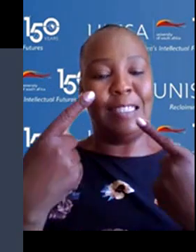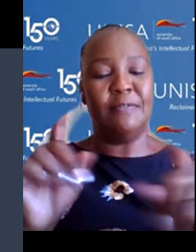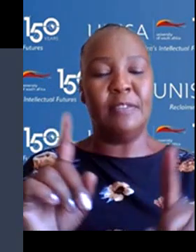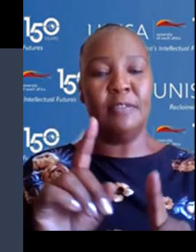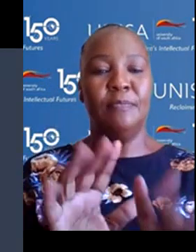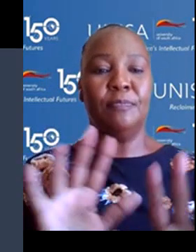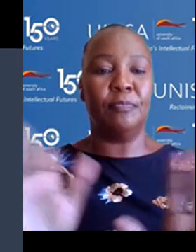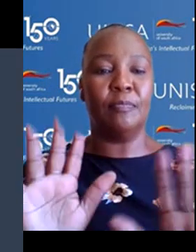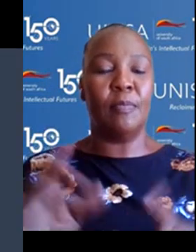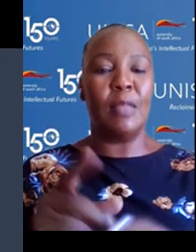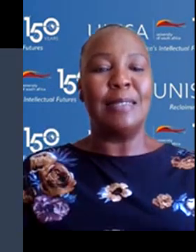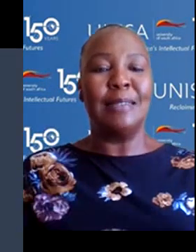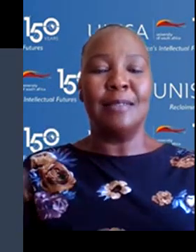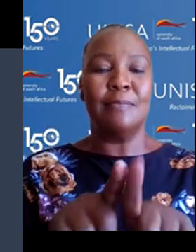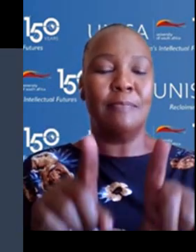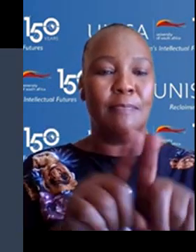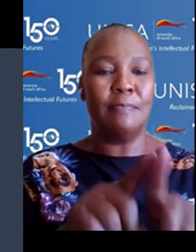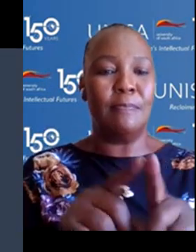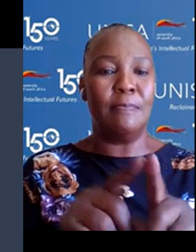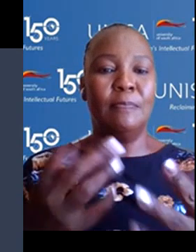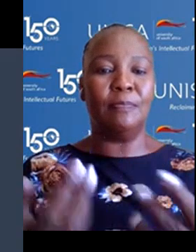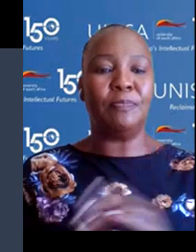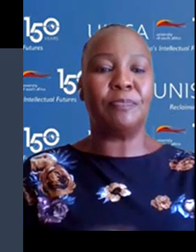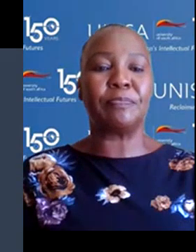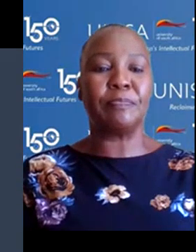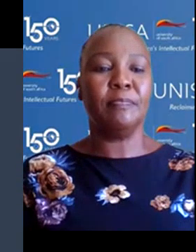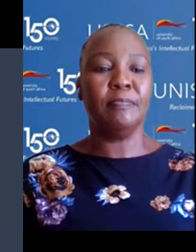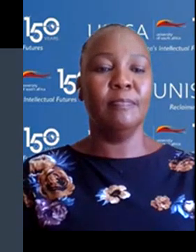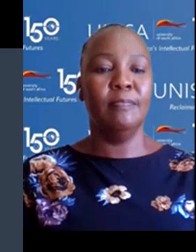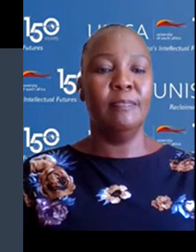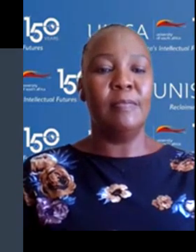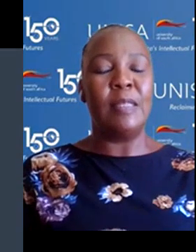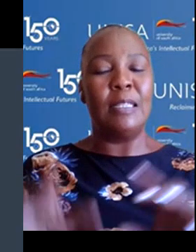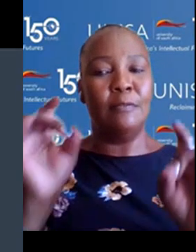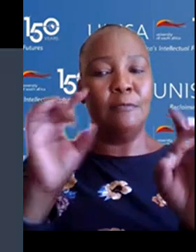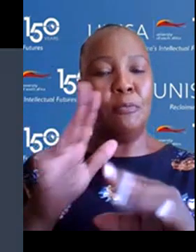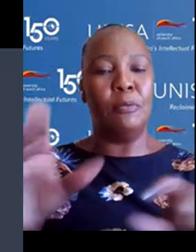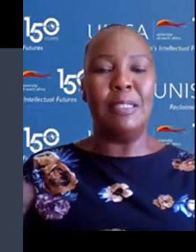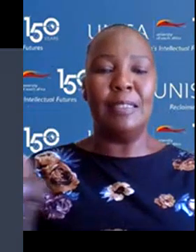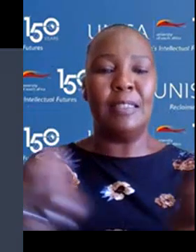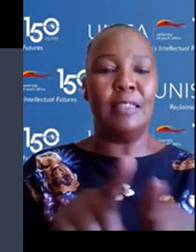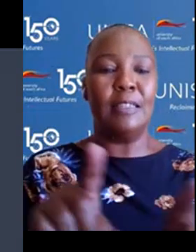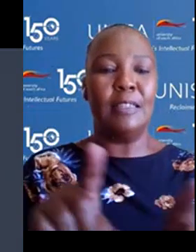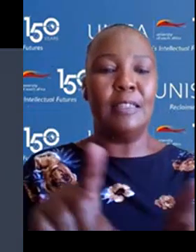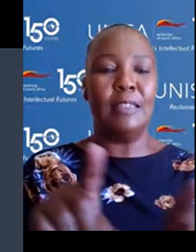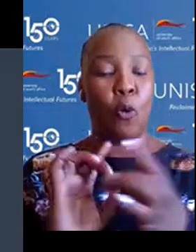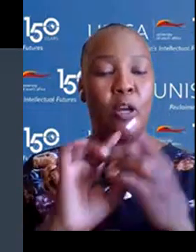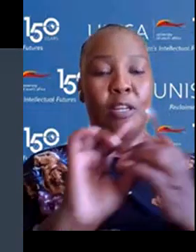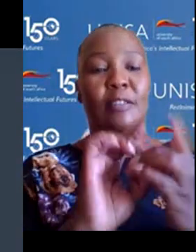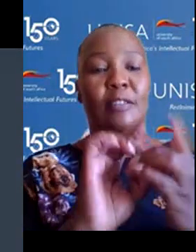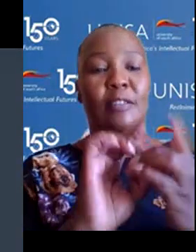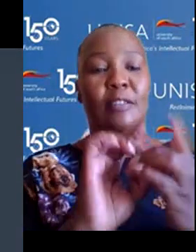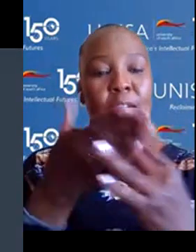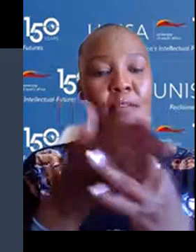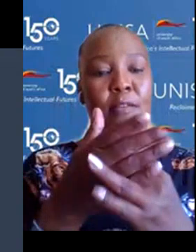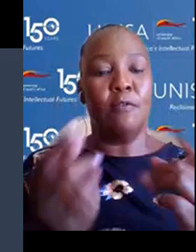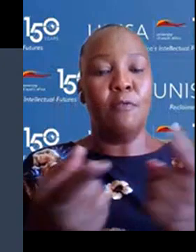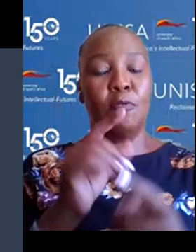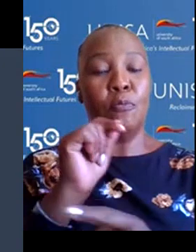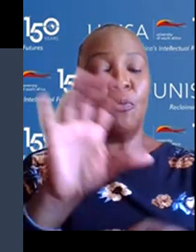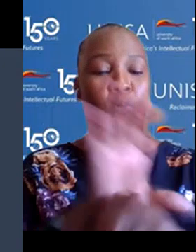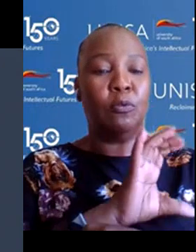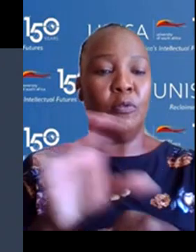but it's exactly the same information. So this one, you connect it or you access it directly from your computer. The only catch